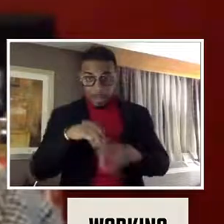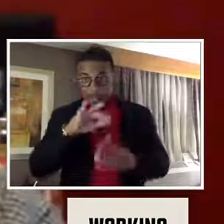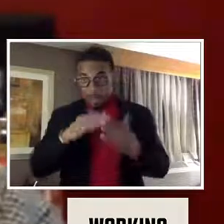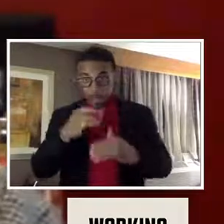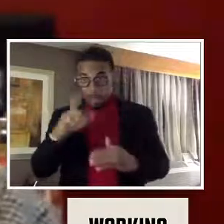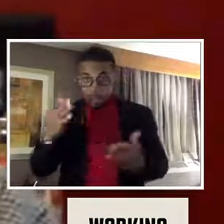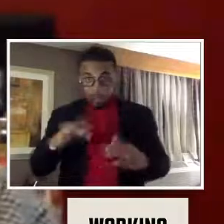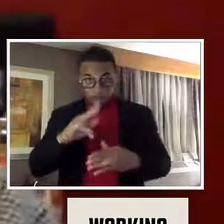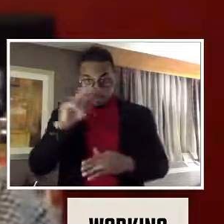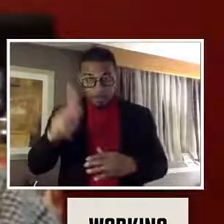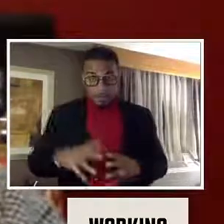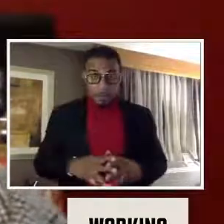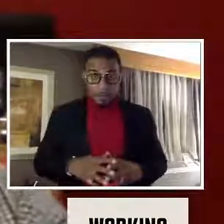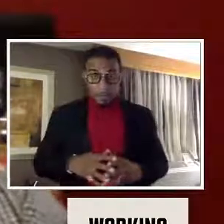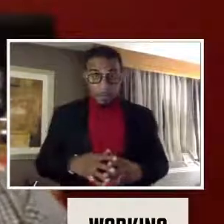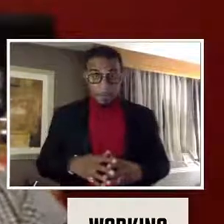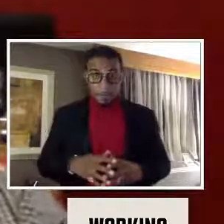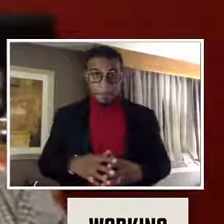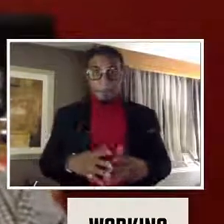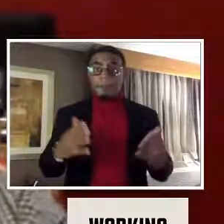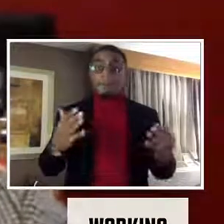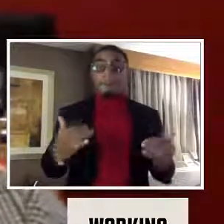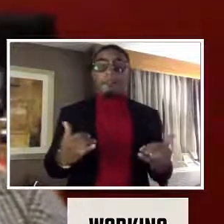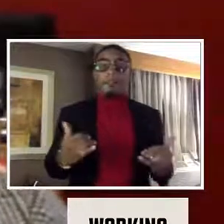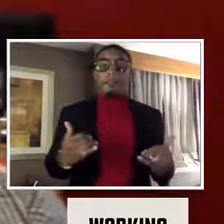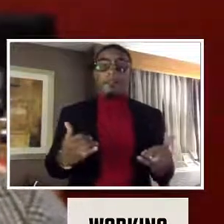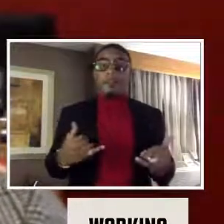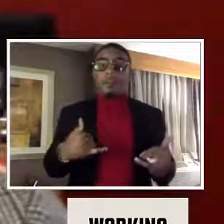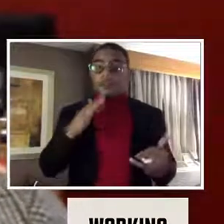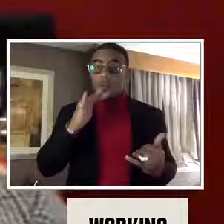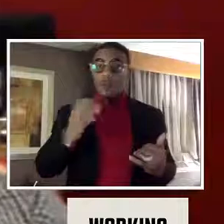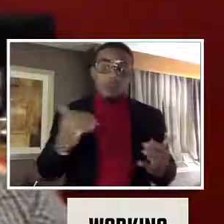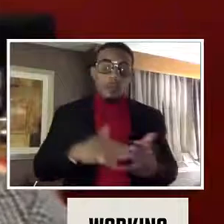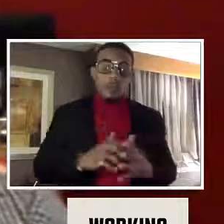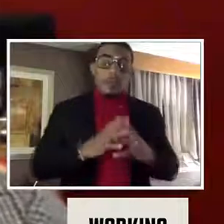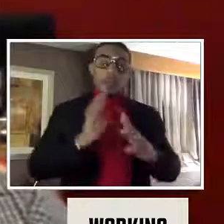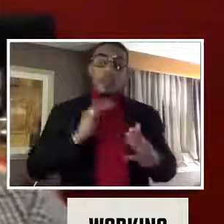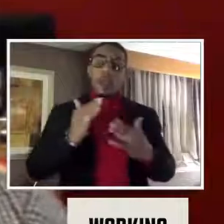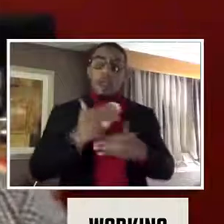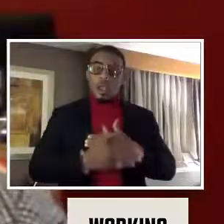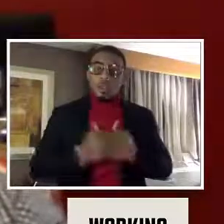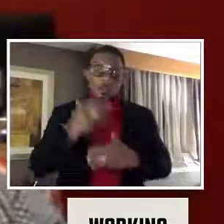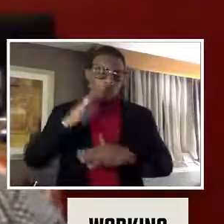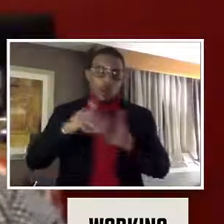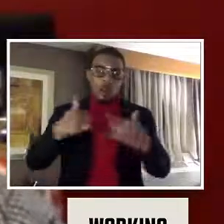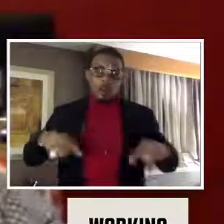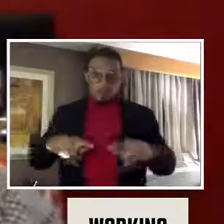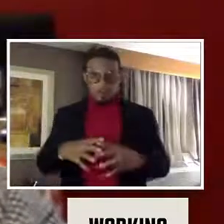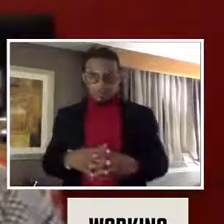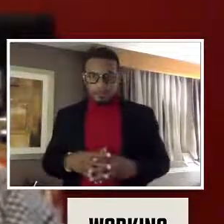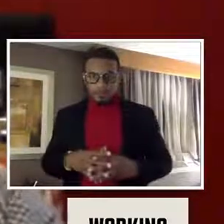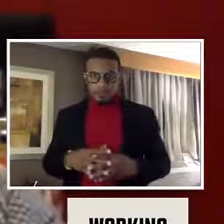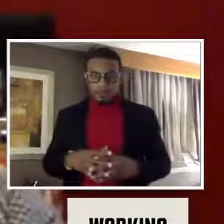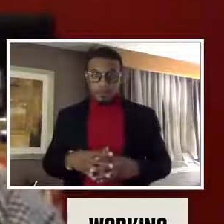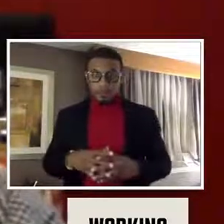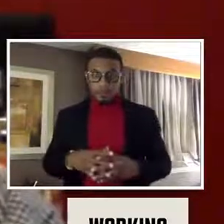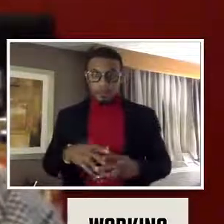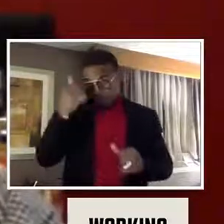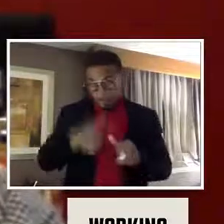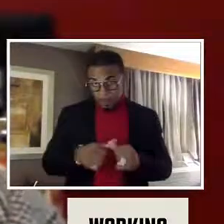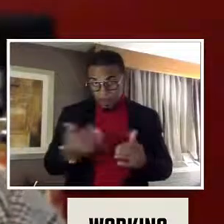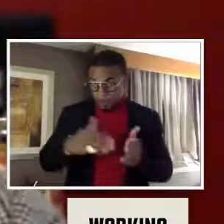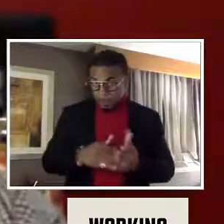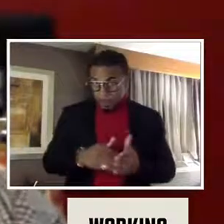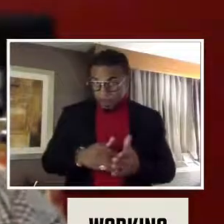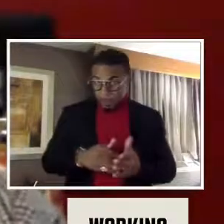here in Philadelphia. And now we're going to rebuild our country for all of us. So remember,